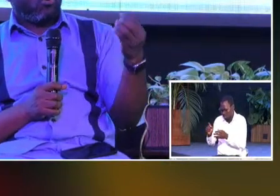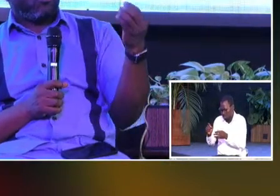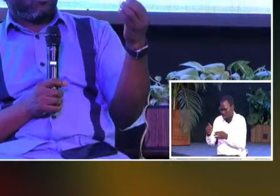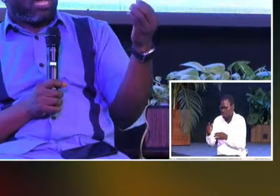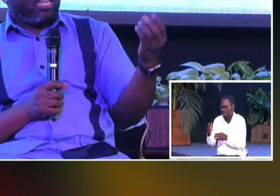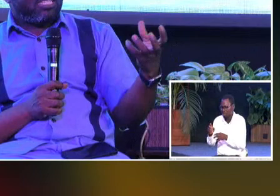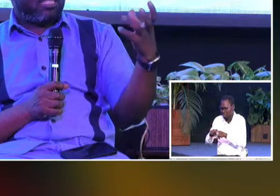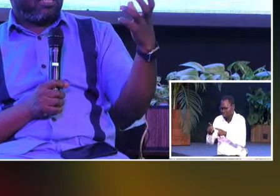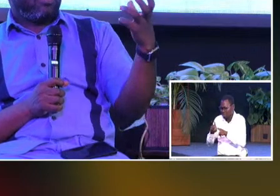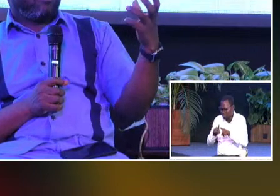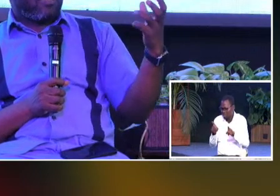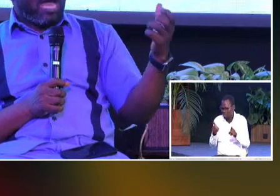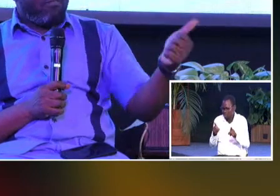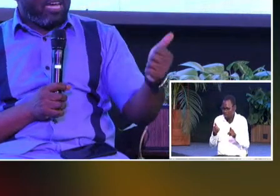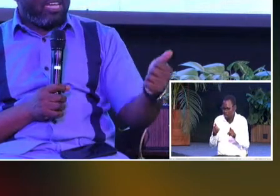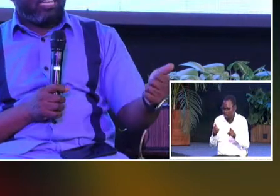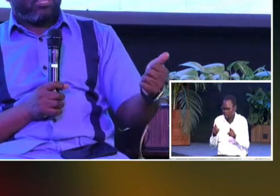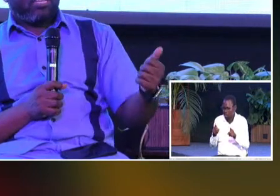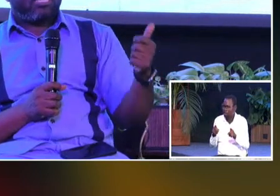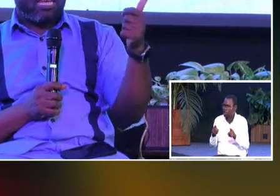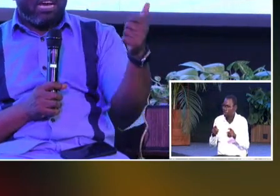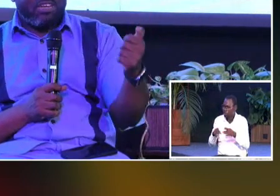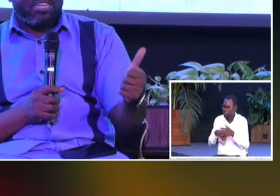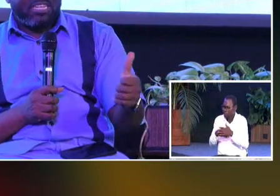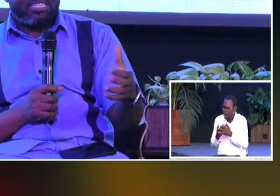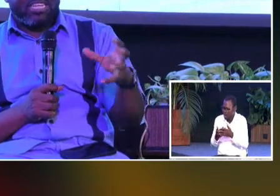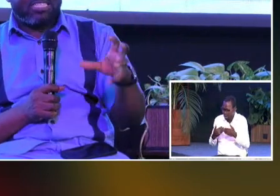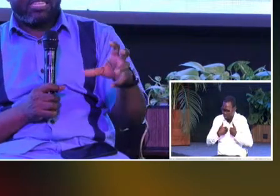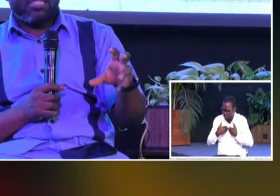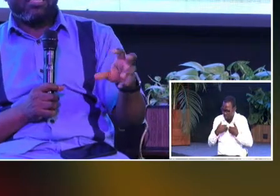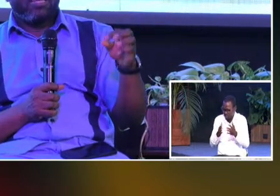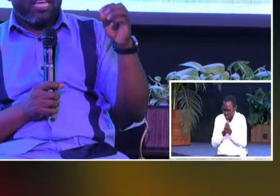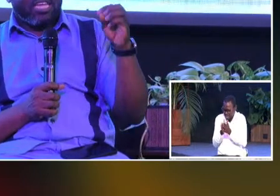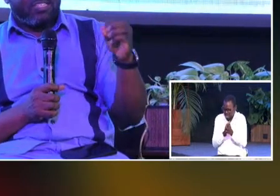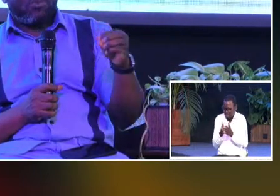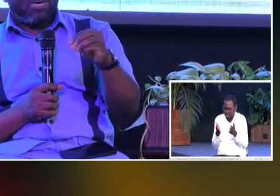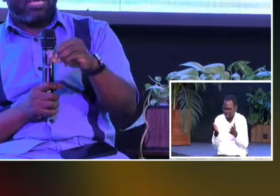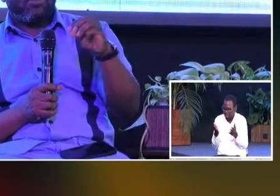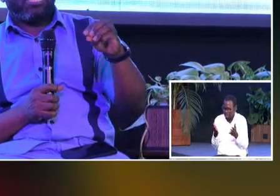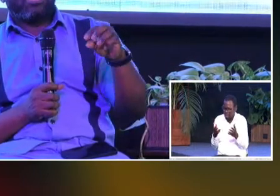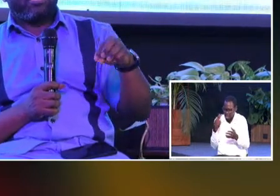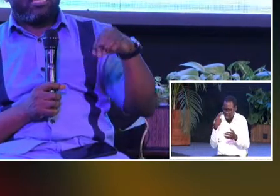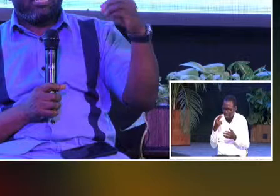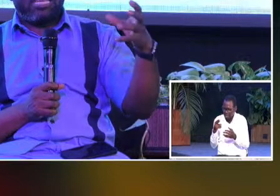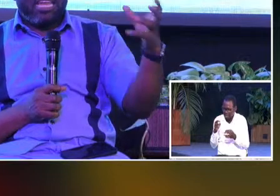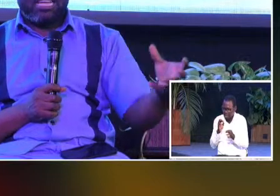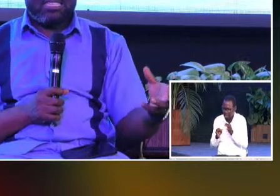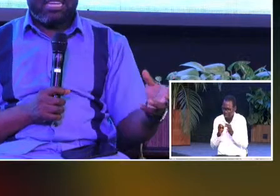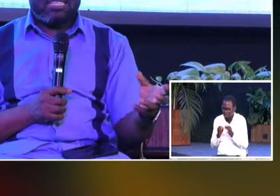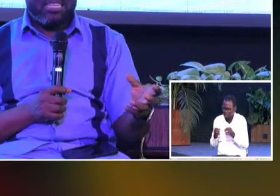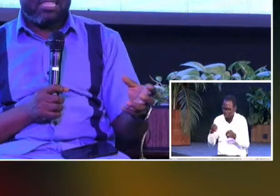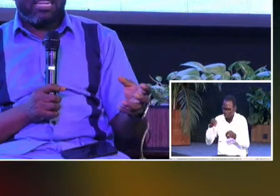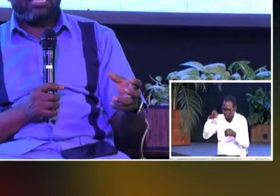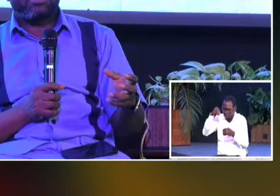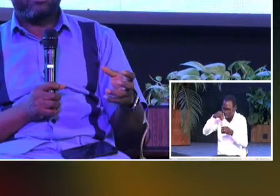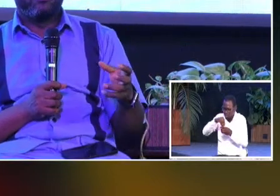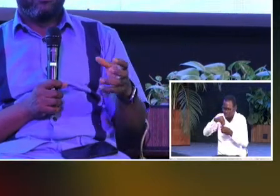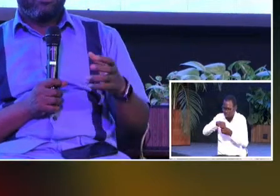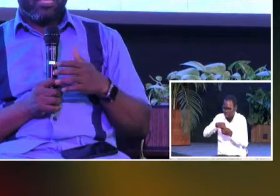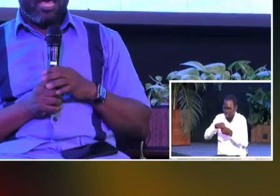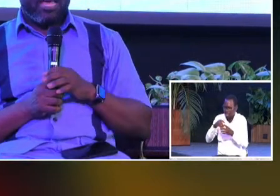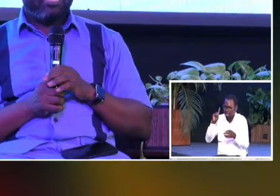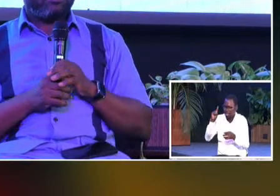So at least have that interest, have a traditional skill, and see whether you can digitalize that traditional